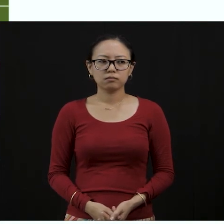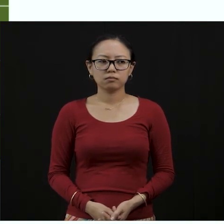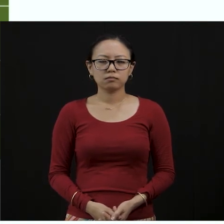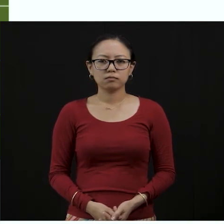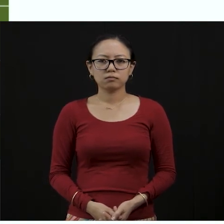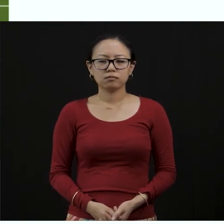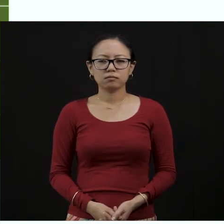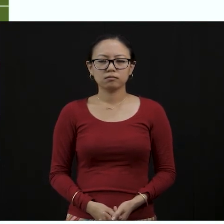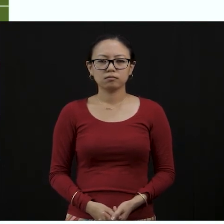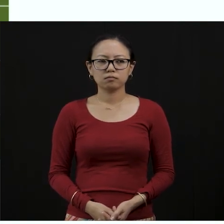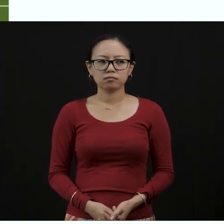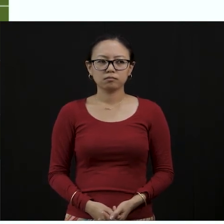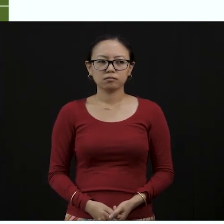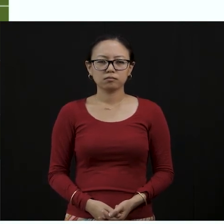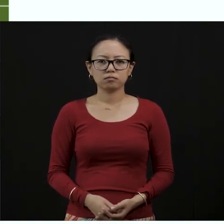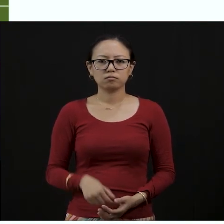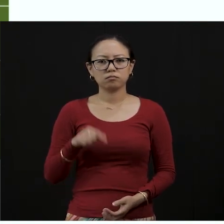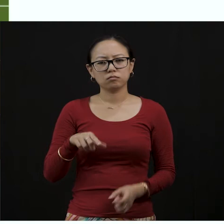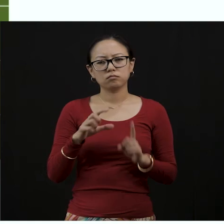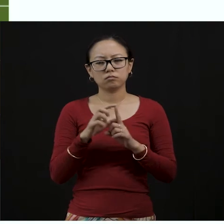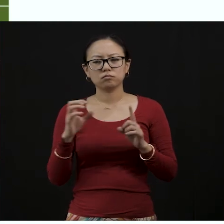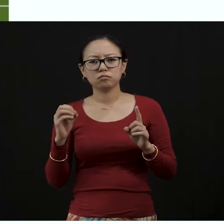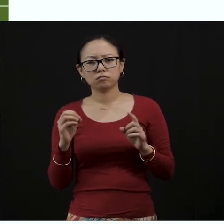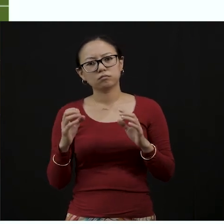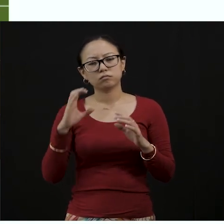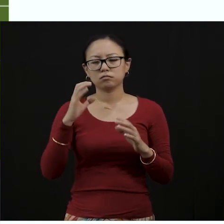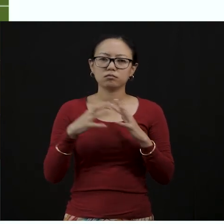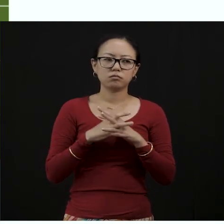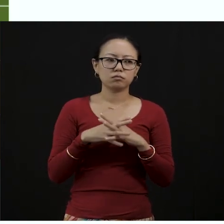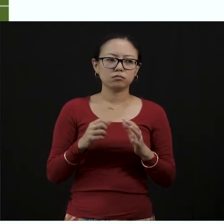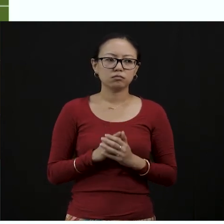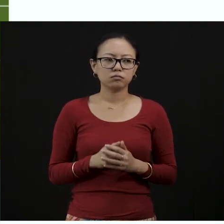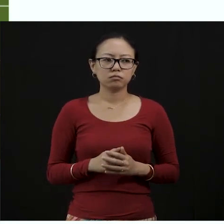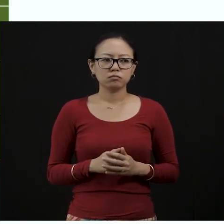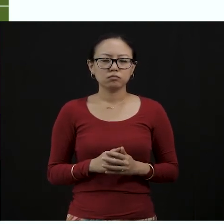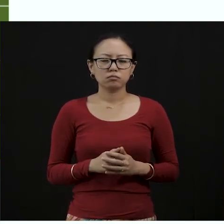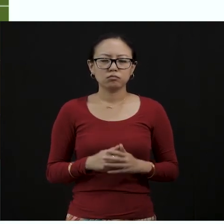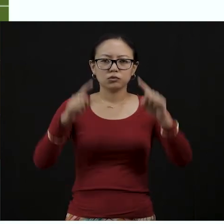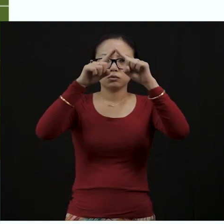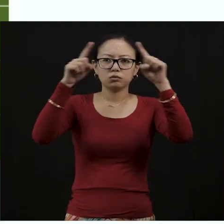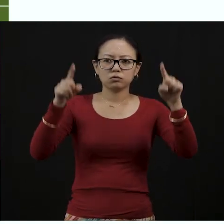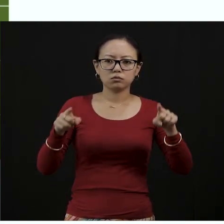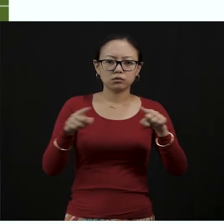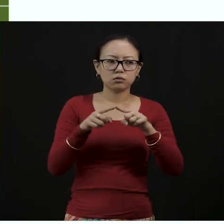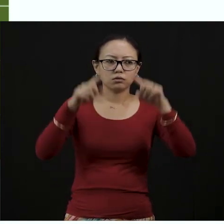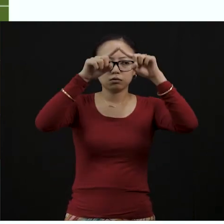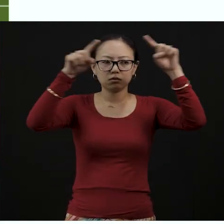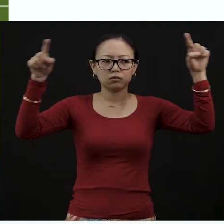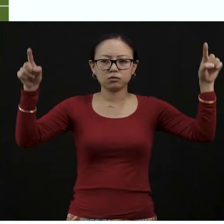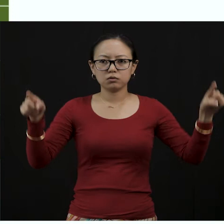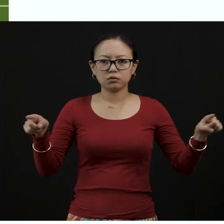Let's do one more exercise, that is observe and write the following tables: square, triangle, sphere, and